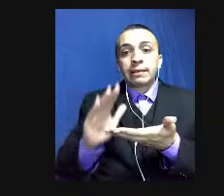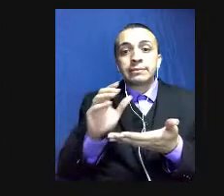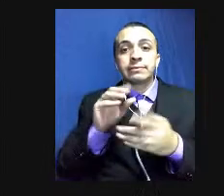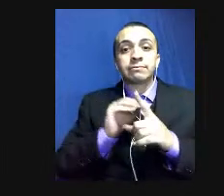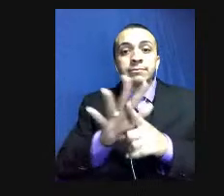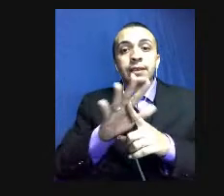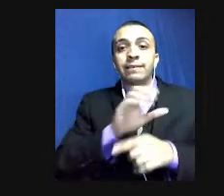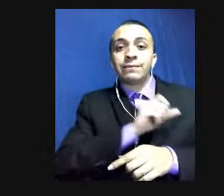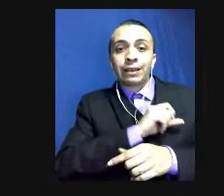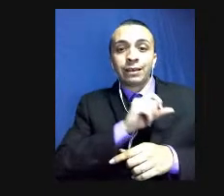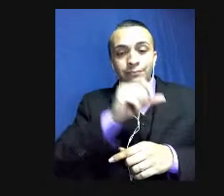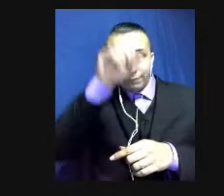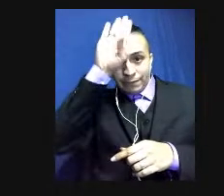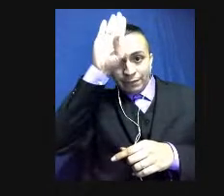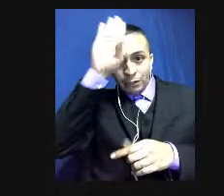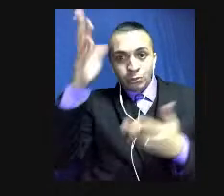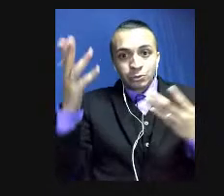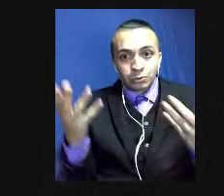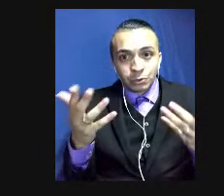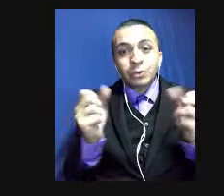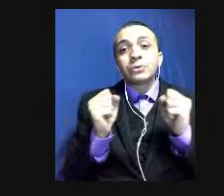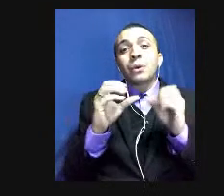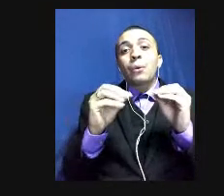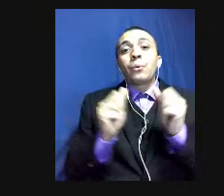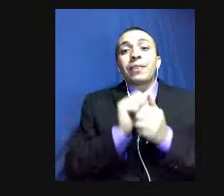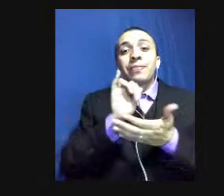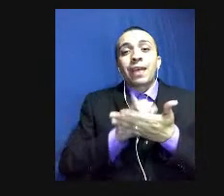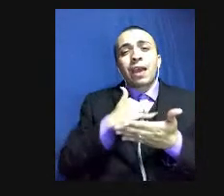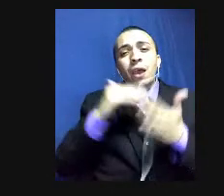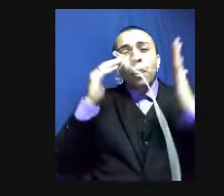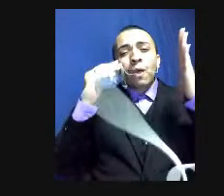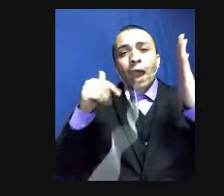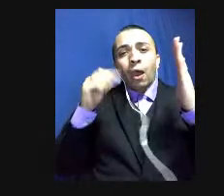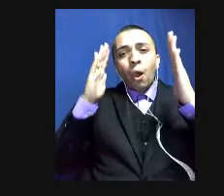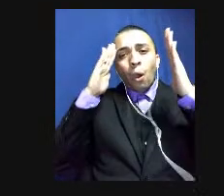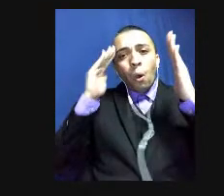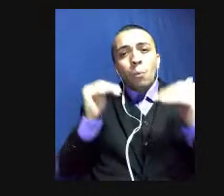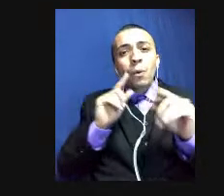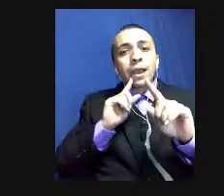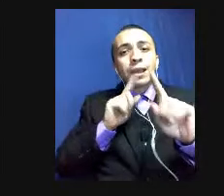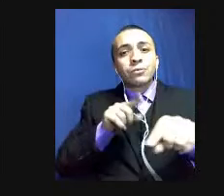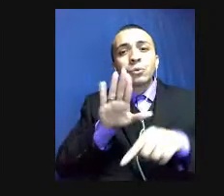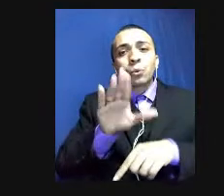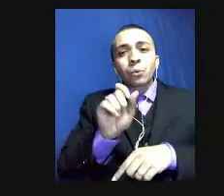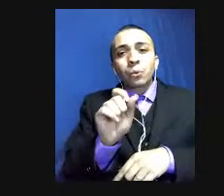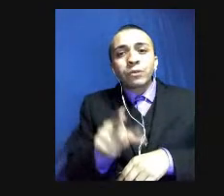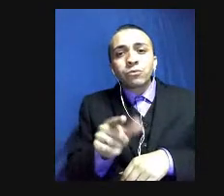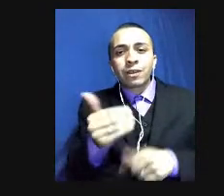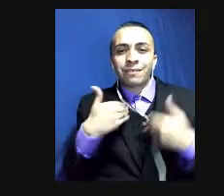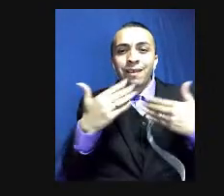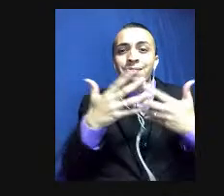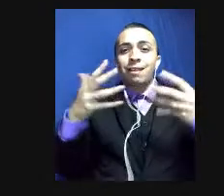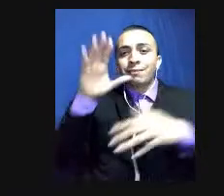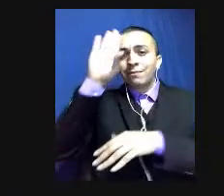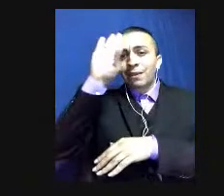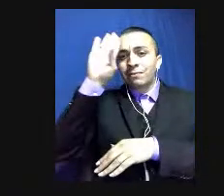With that, I hope we served you well. There's a lot of firefighters putting a lot of hours in there.